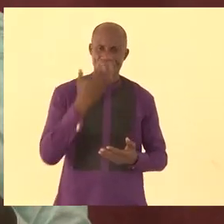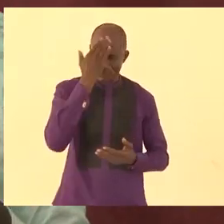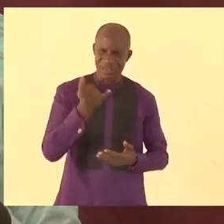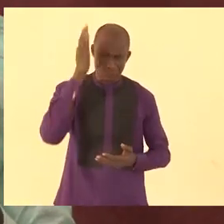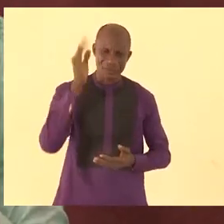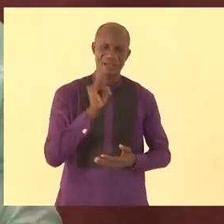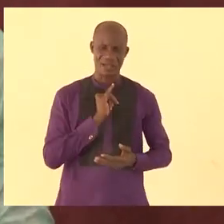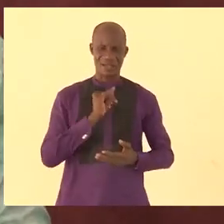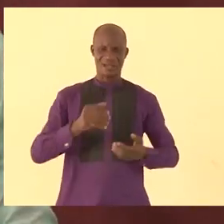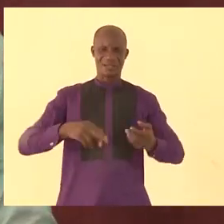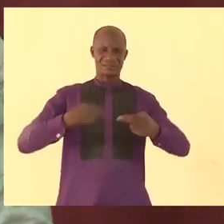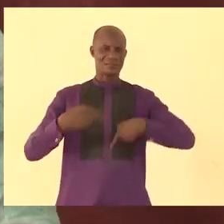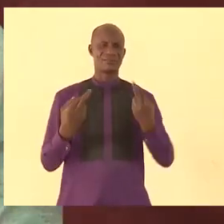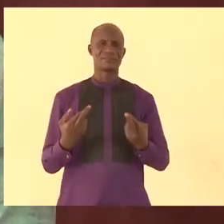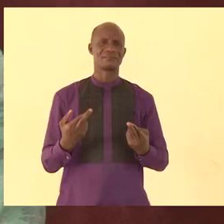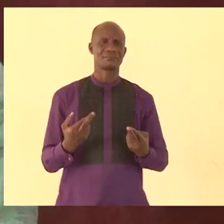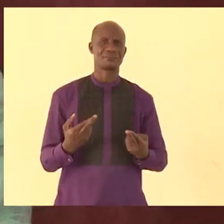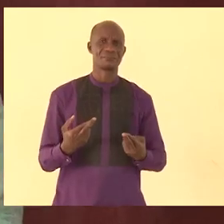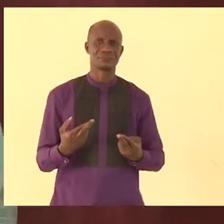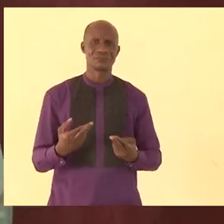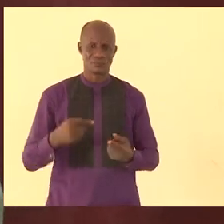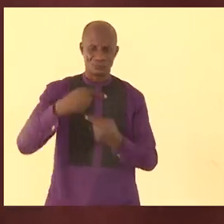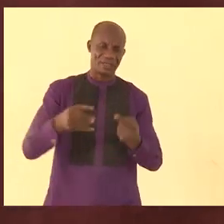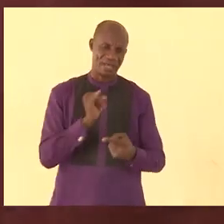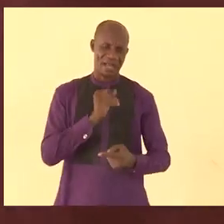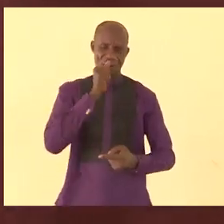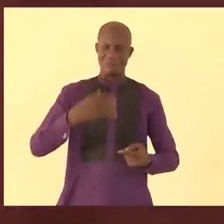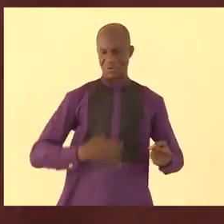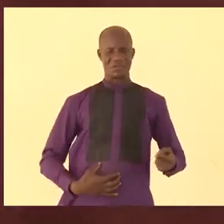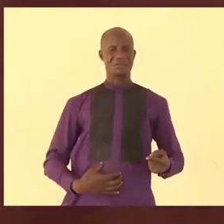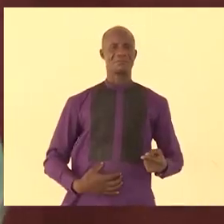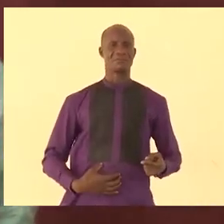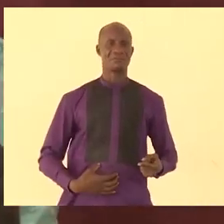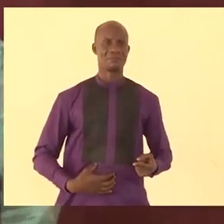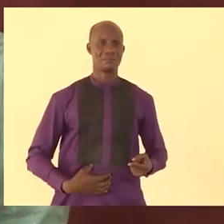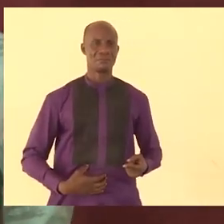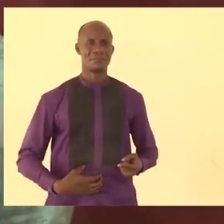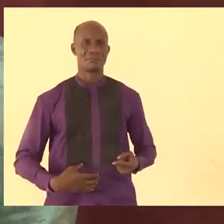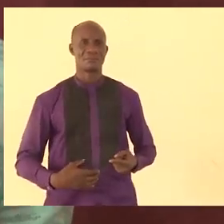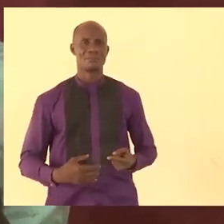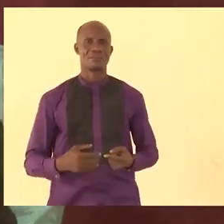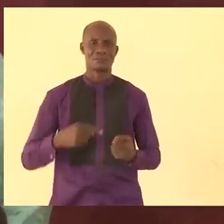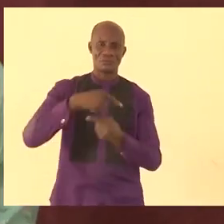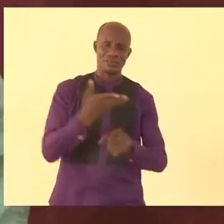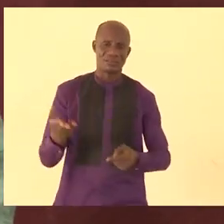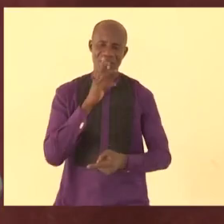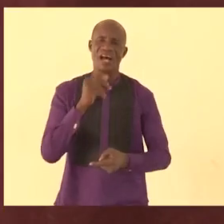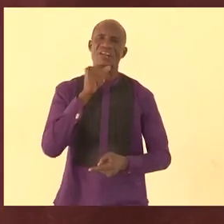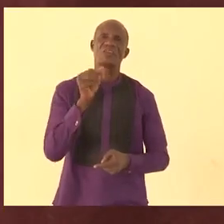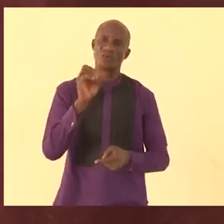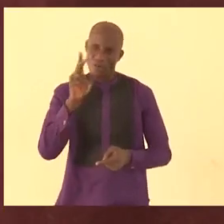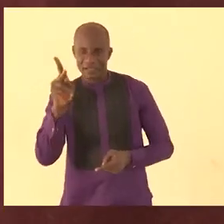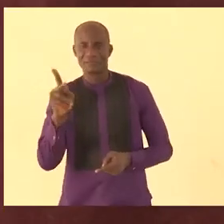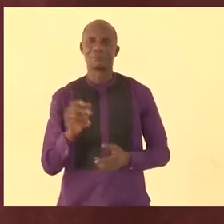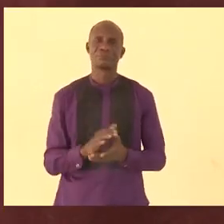rejoice in spite of all this? Why would I rejoice when I'm hungry? Why would I rejoice when some odd things are happening? A hungry man is an angry man,